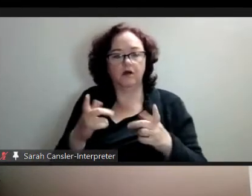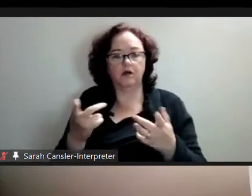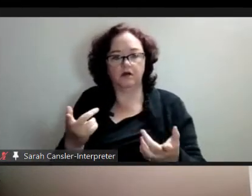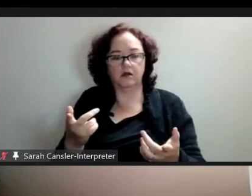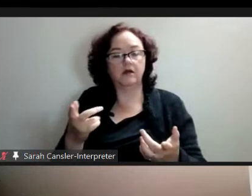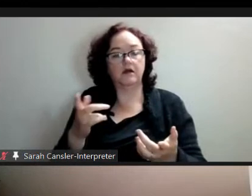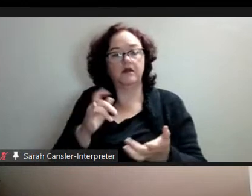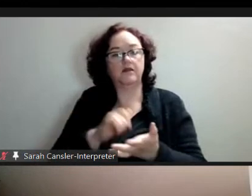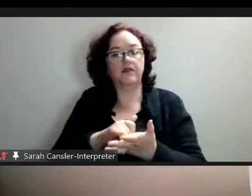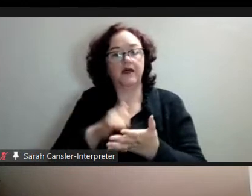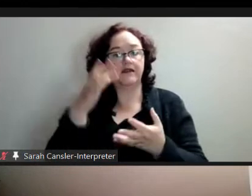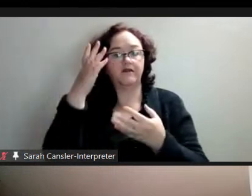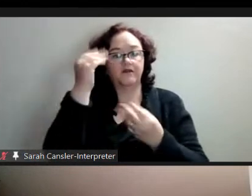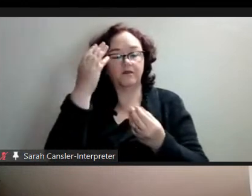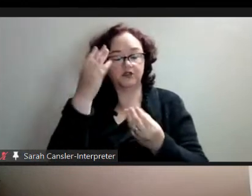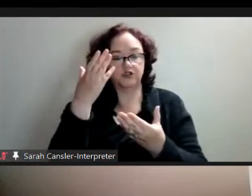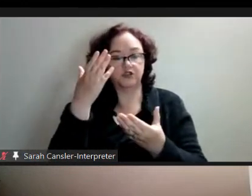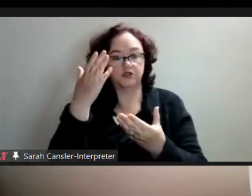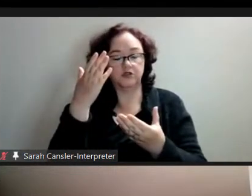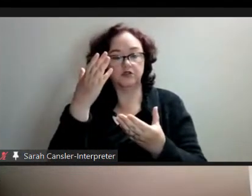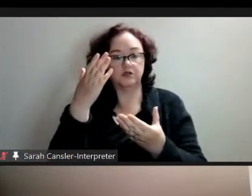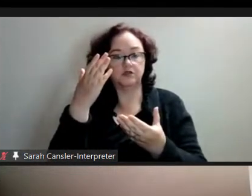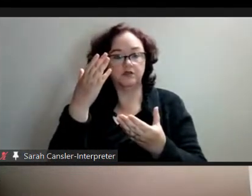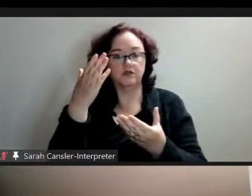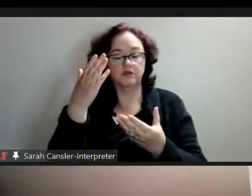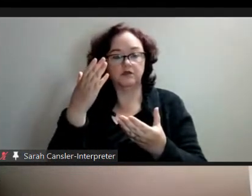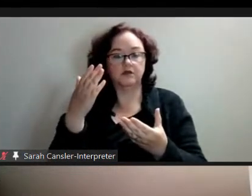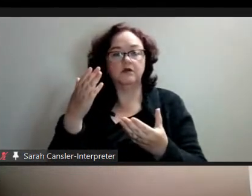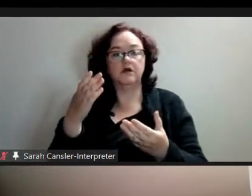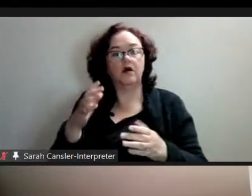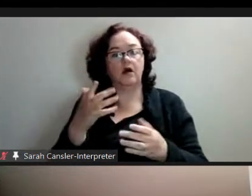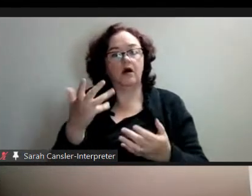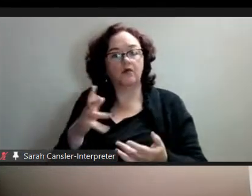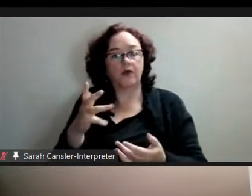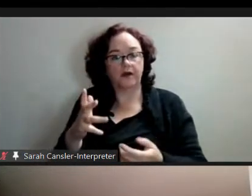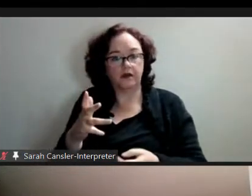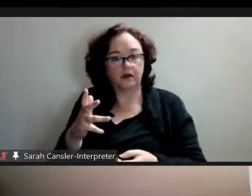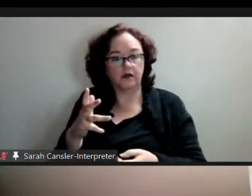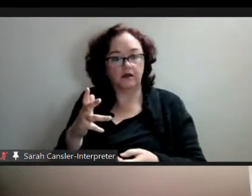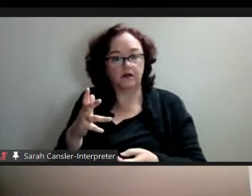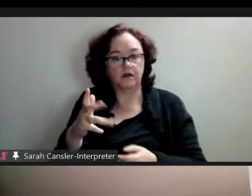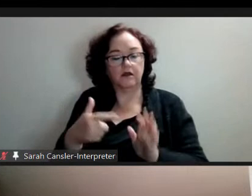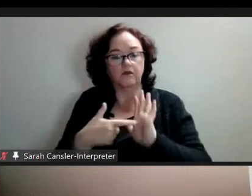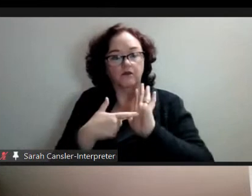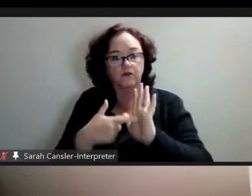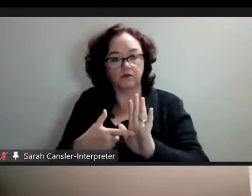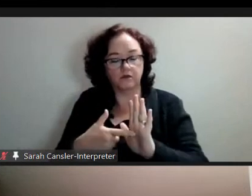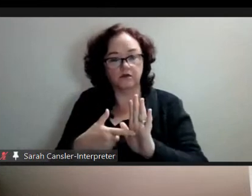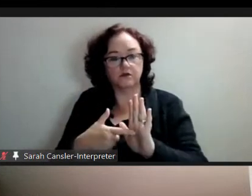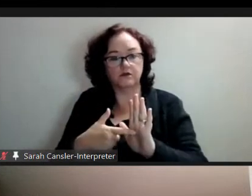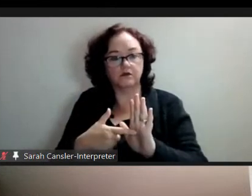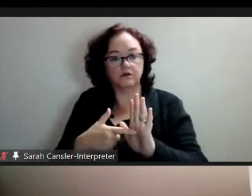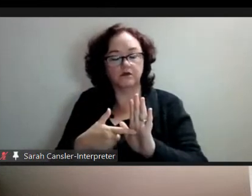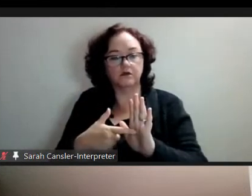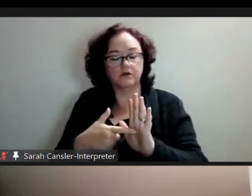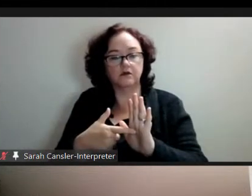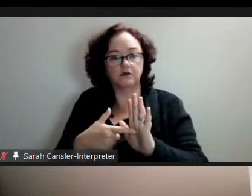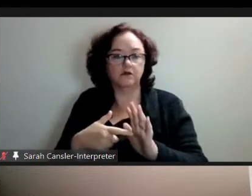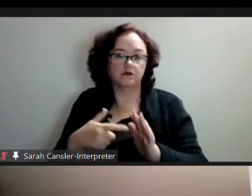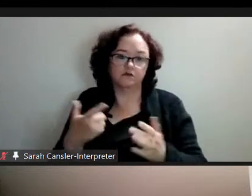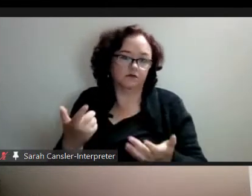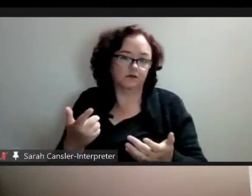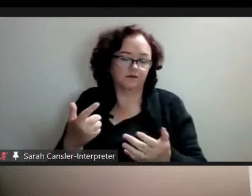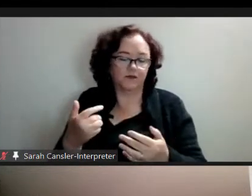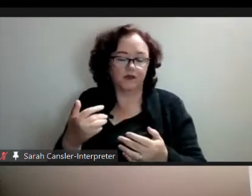also in the imminent and urgent sense already presented on what's been maintained when it comes to audio announcements and the